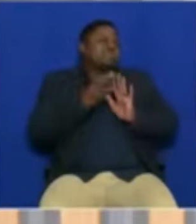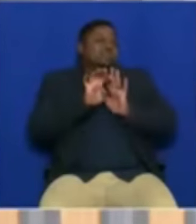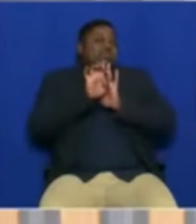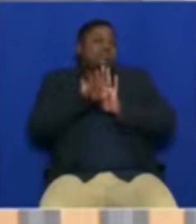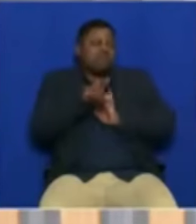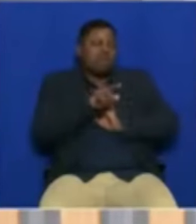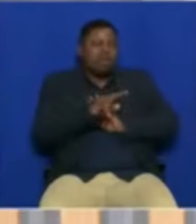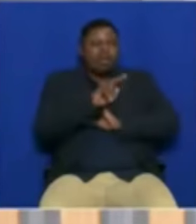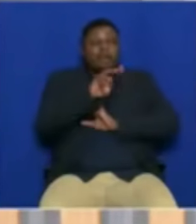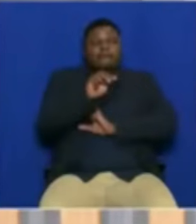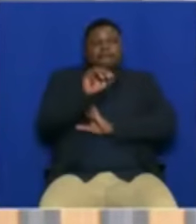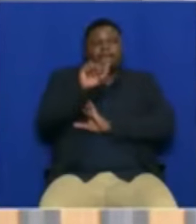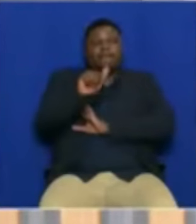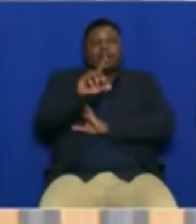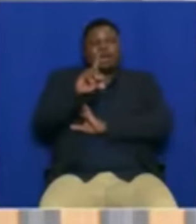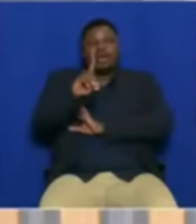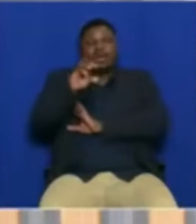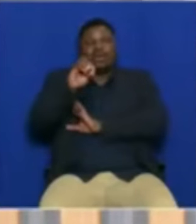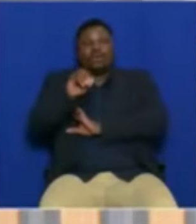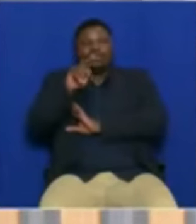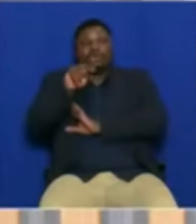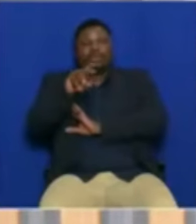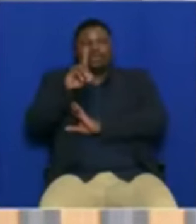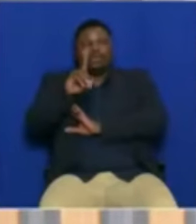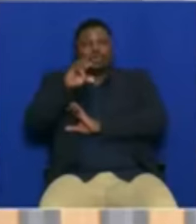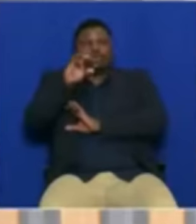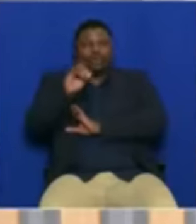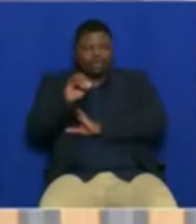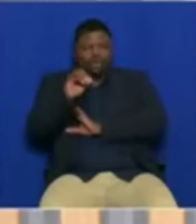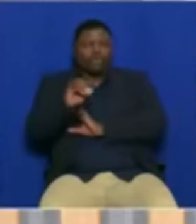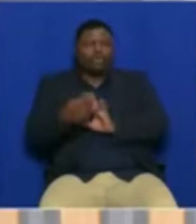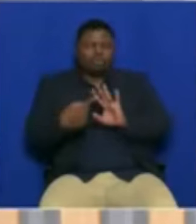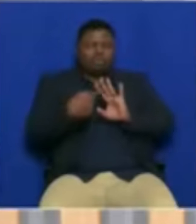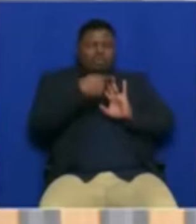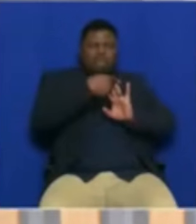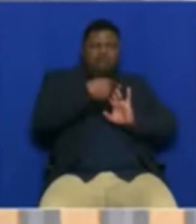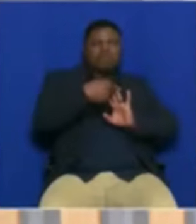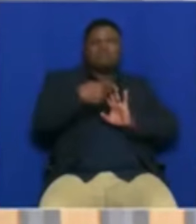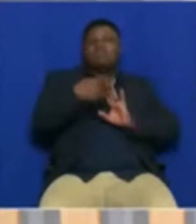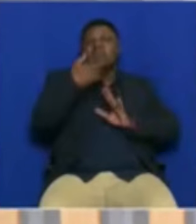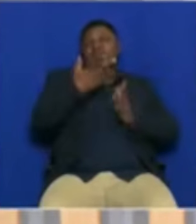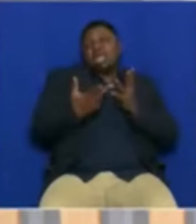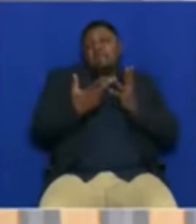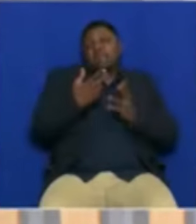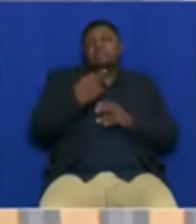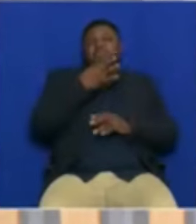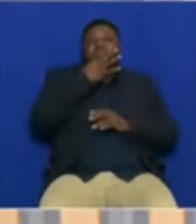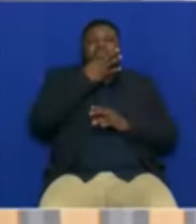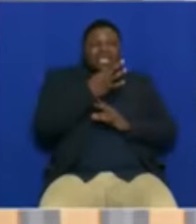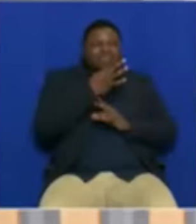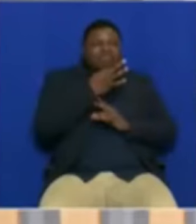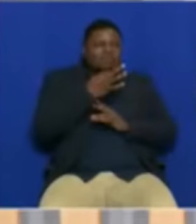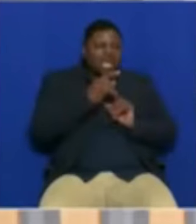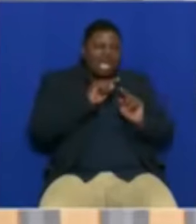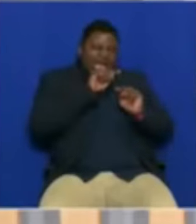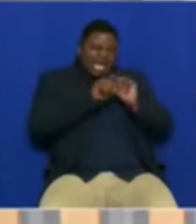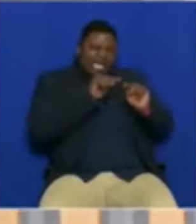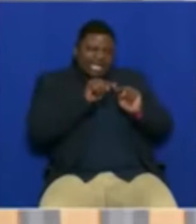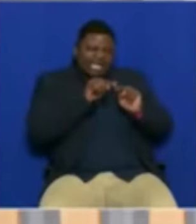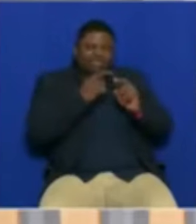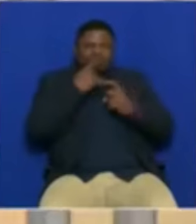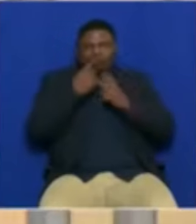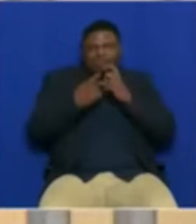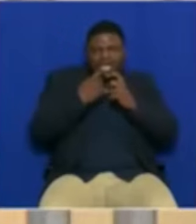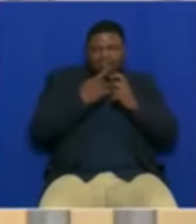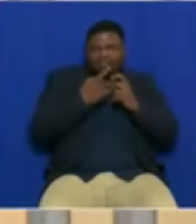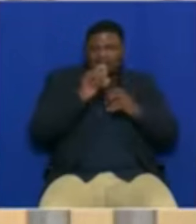capture crime intelligence? Will we find such a complaint? No. Okay, thank you. You won't find a complaint like that. All